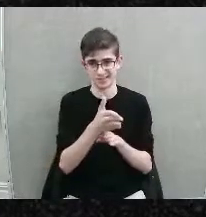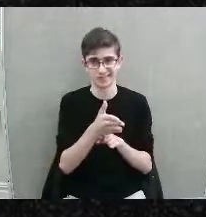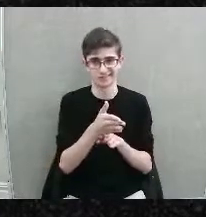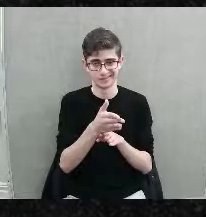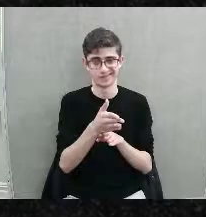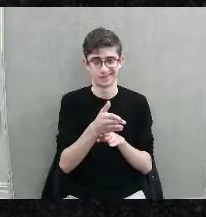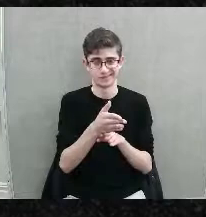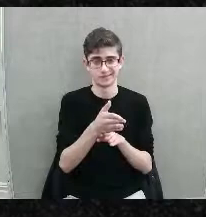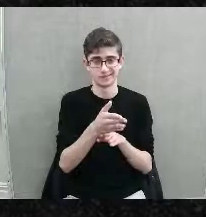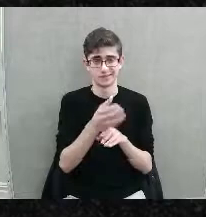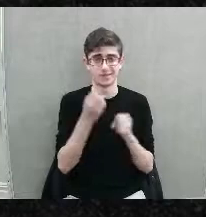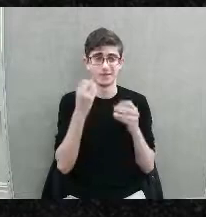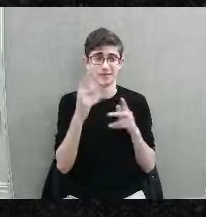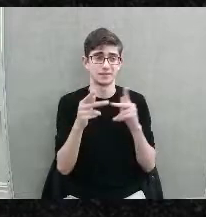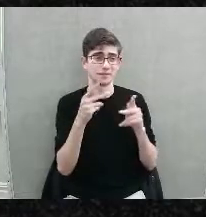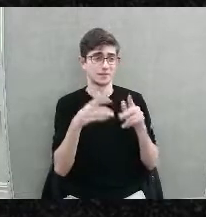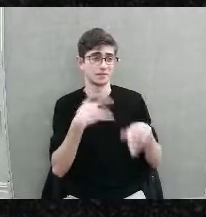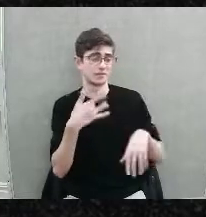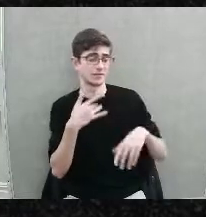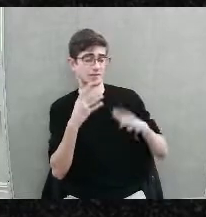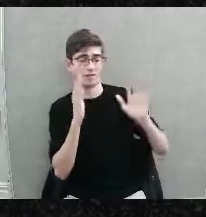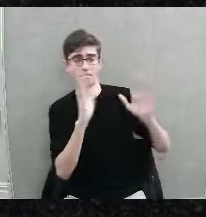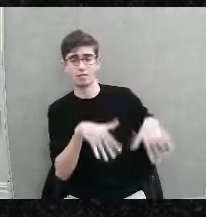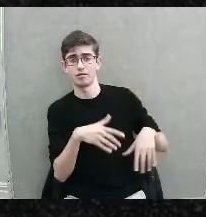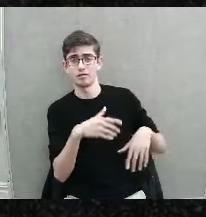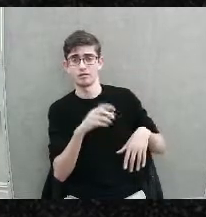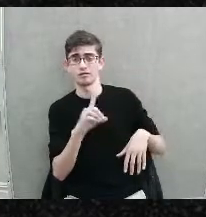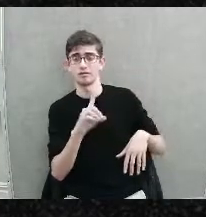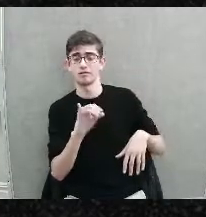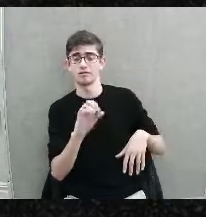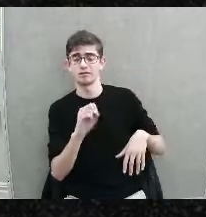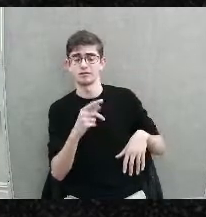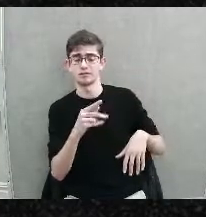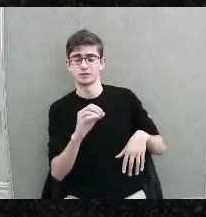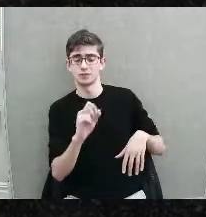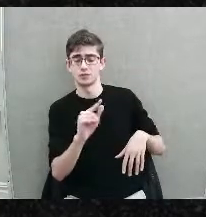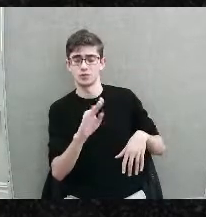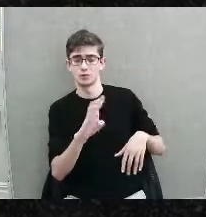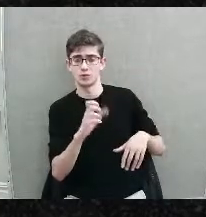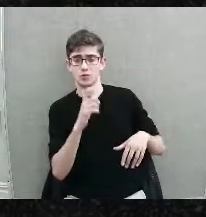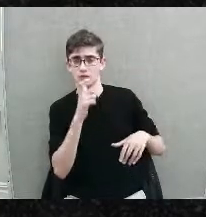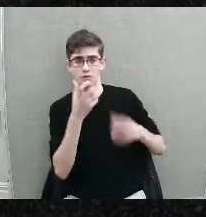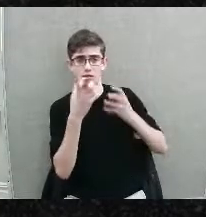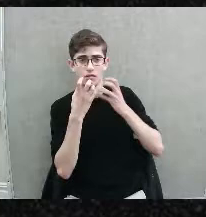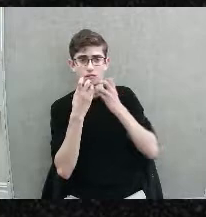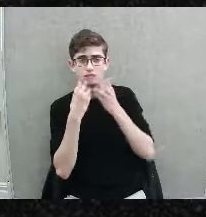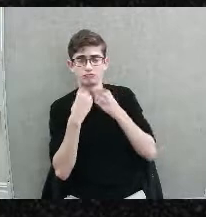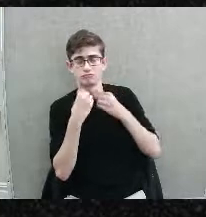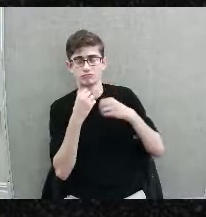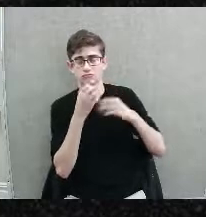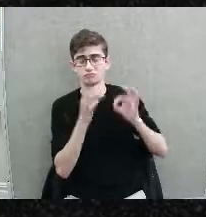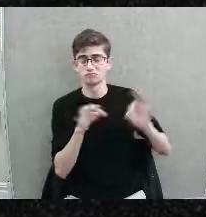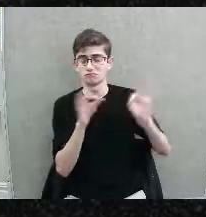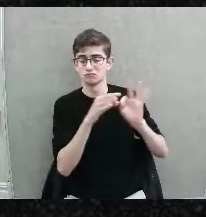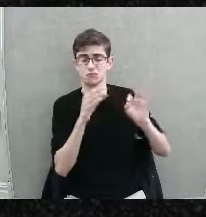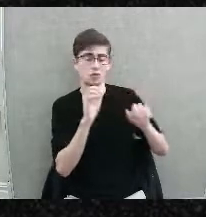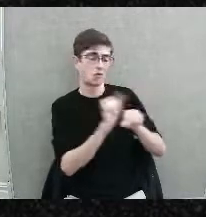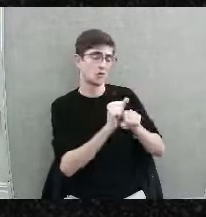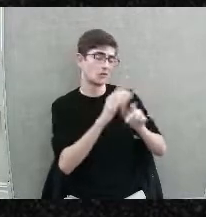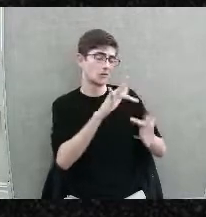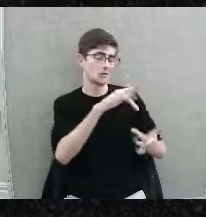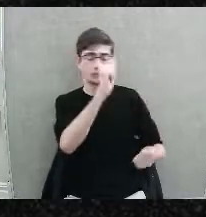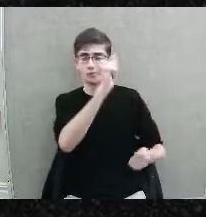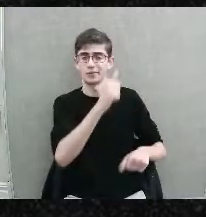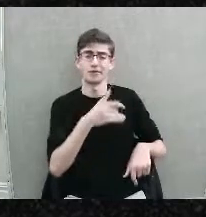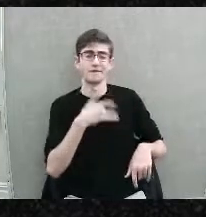defined as disposable, and the work itself is completely invisible. and thought of as best